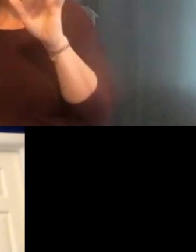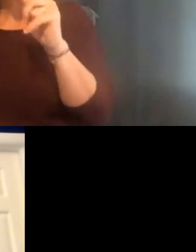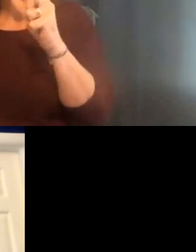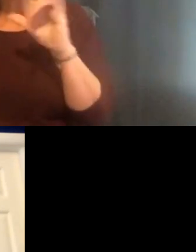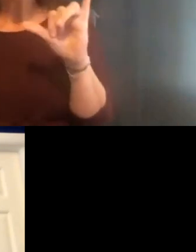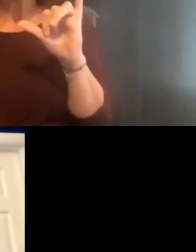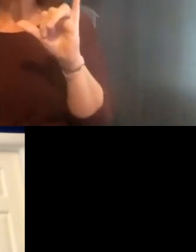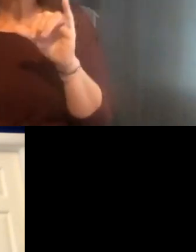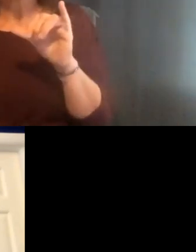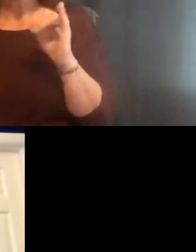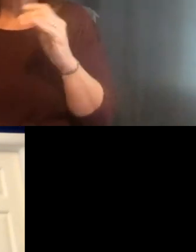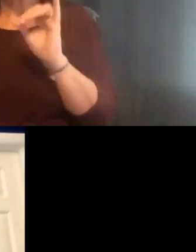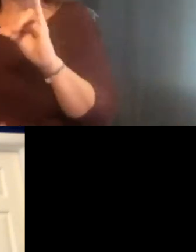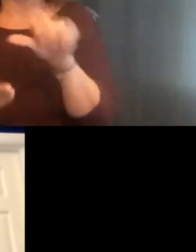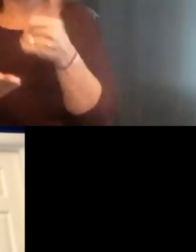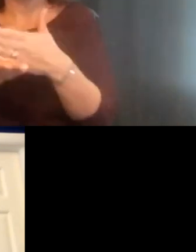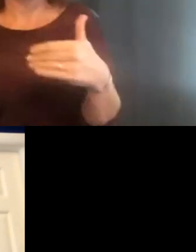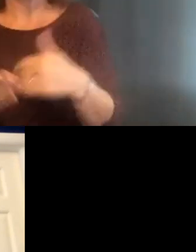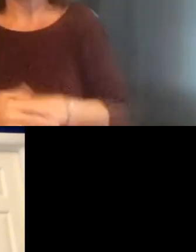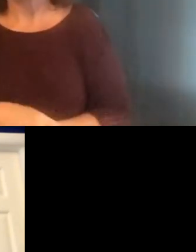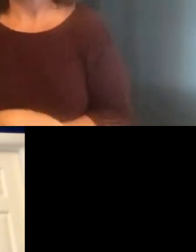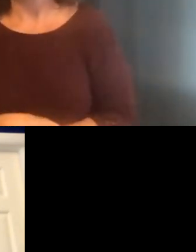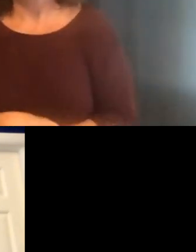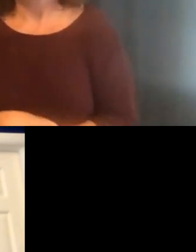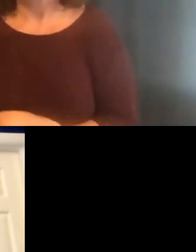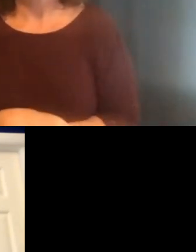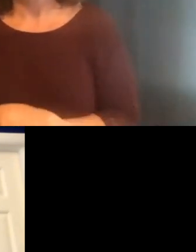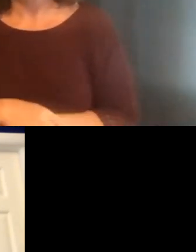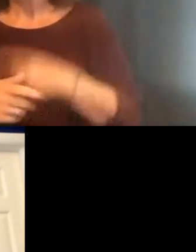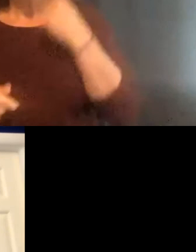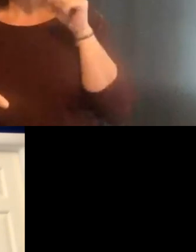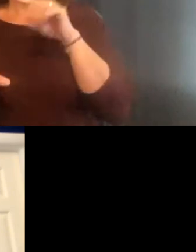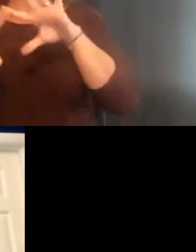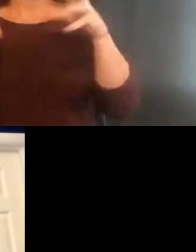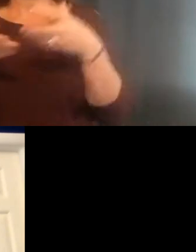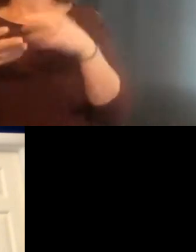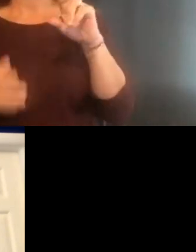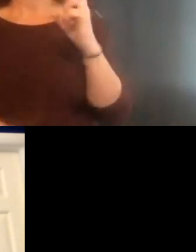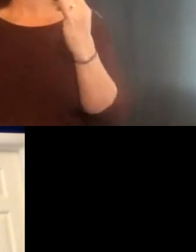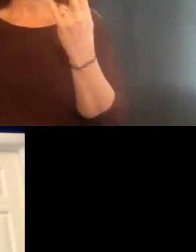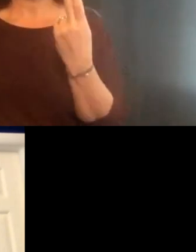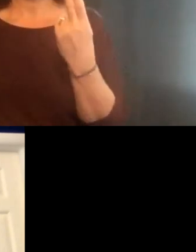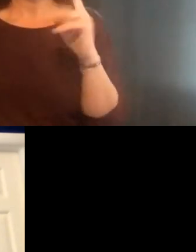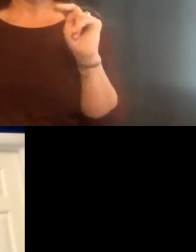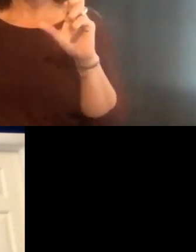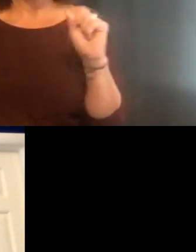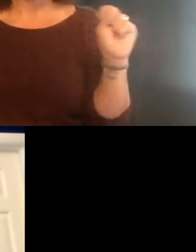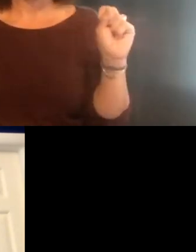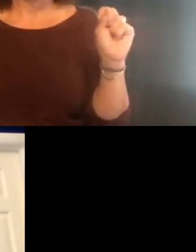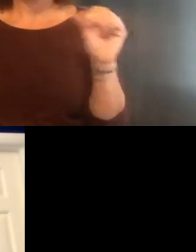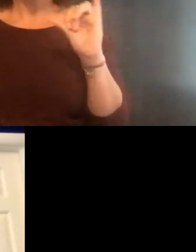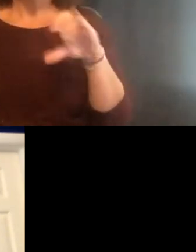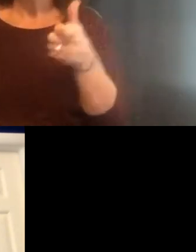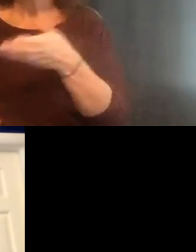does seem to be another feature of this kind of imaginative richness, which maybe, yeah, could be another pathway to